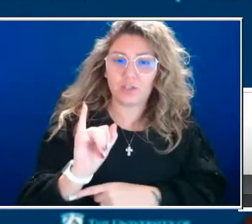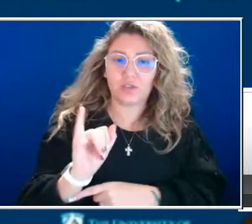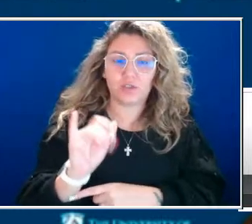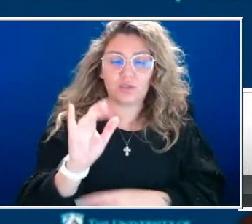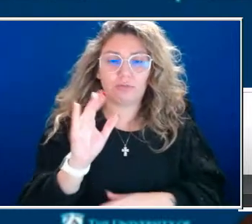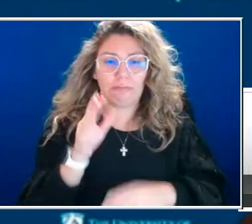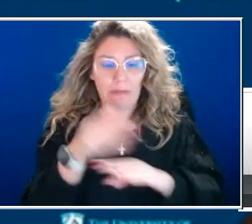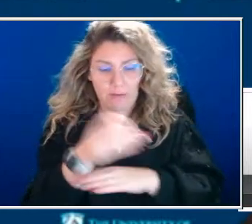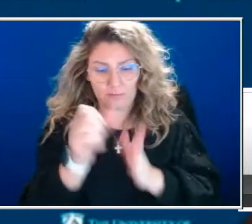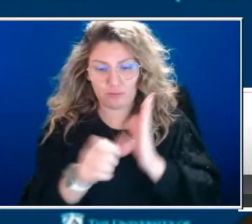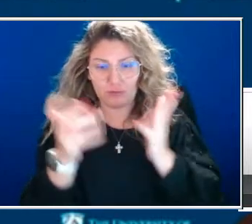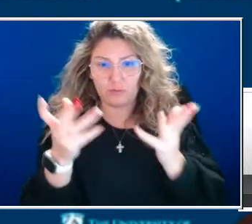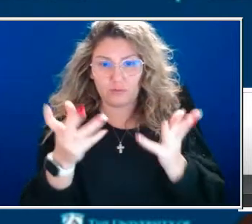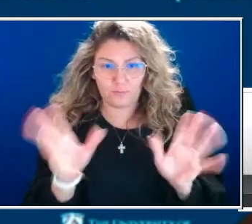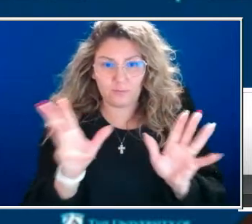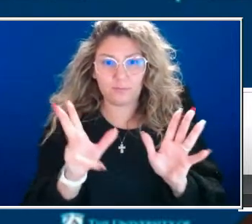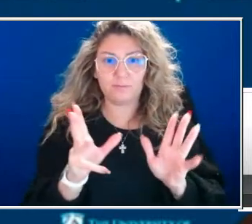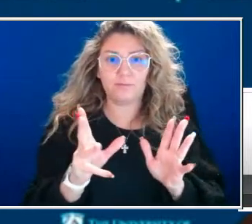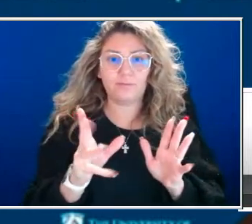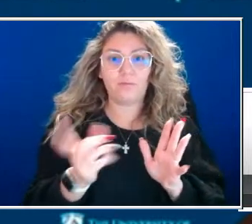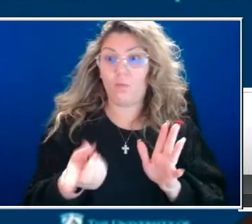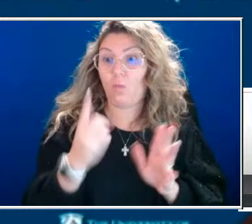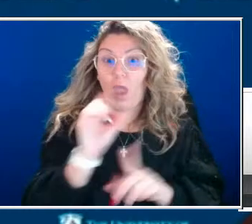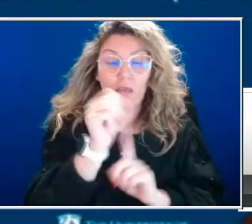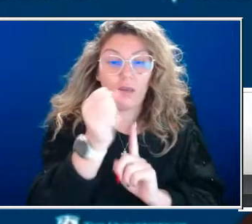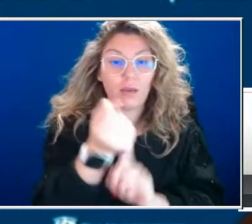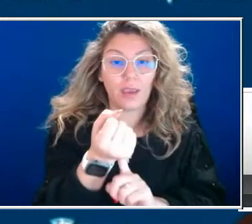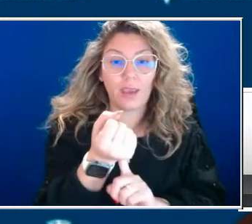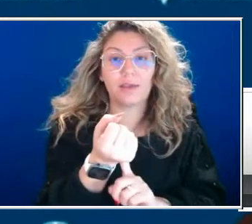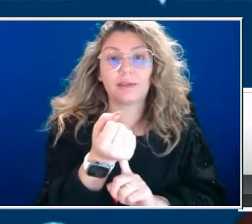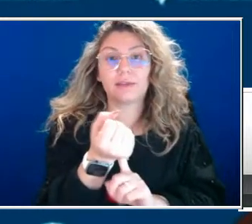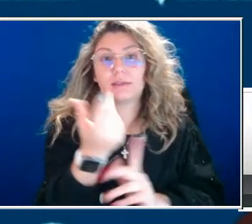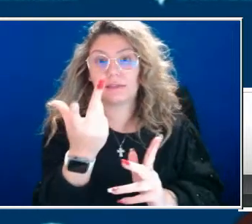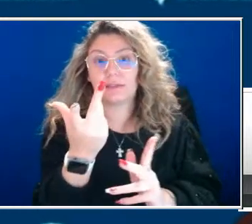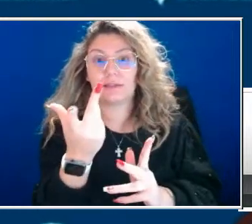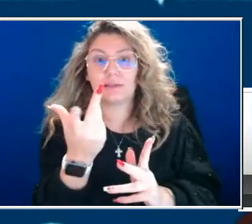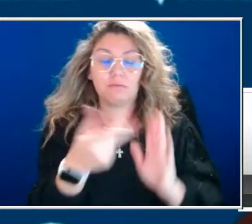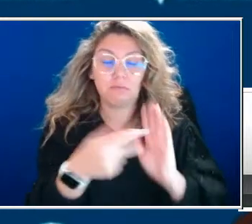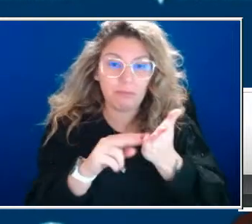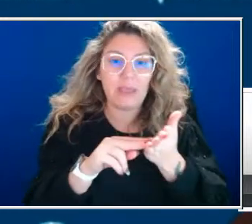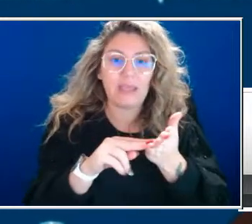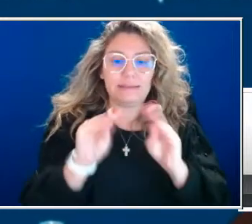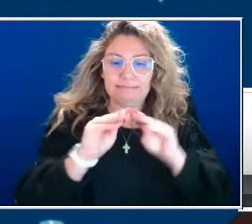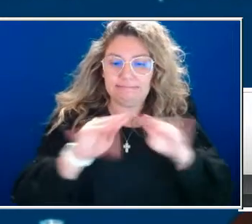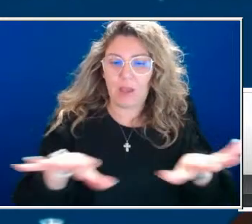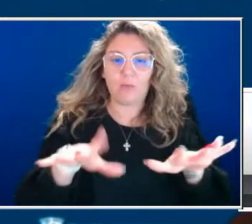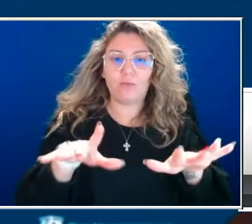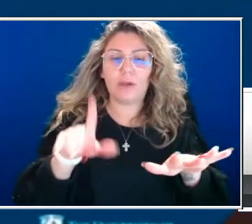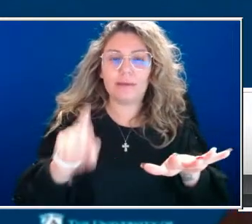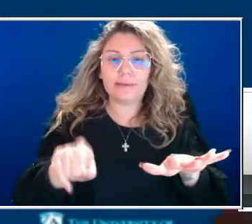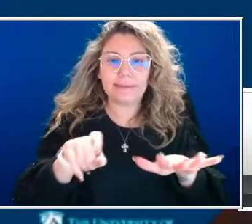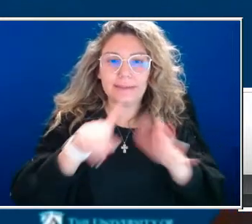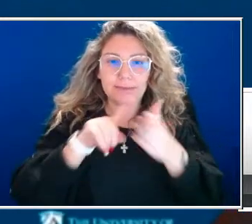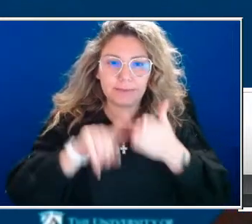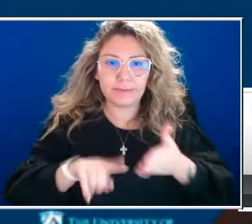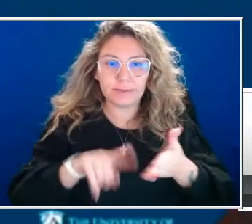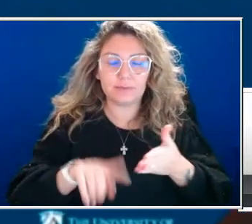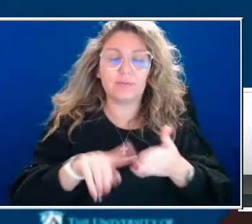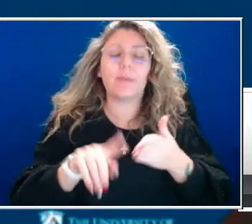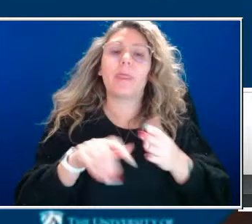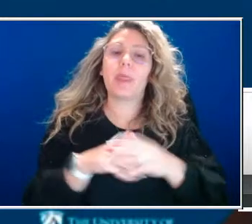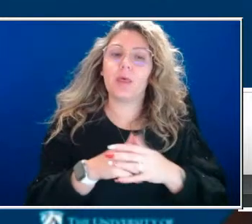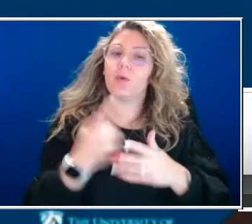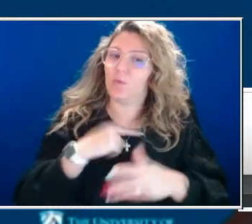your surgery, even one case is considered an outbreak that needs to be investigated. So it is not treated lightly because we